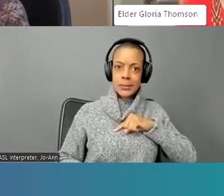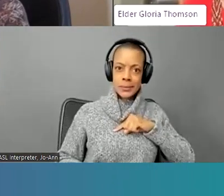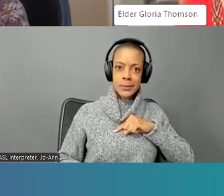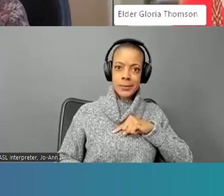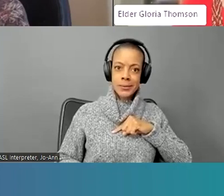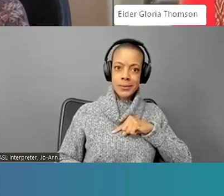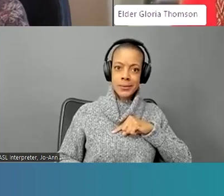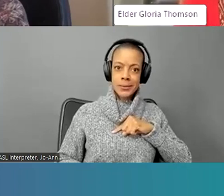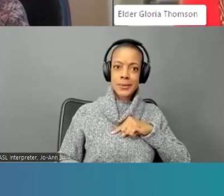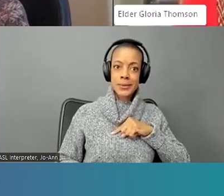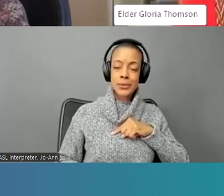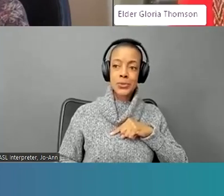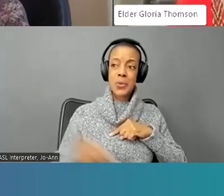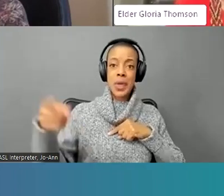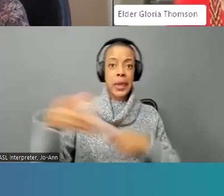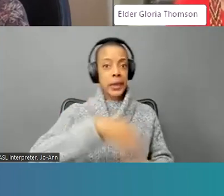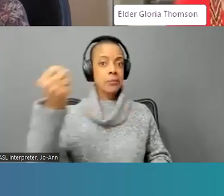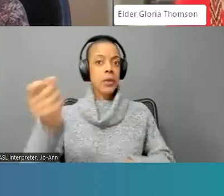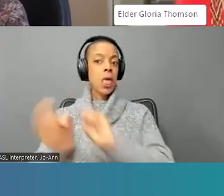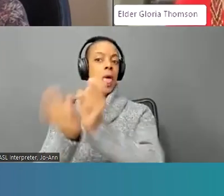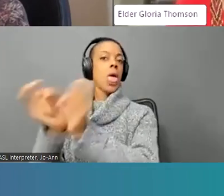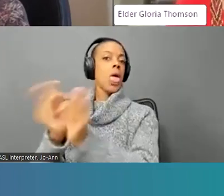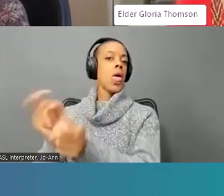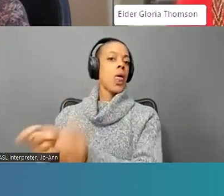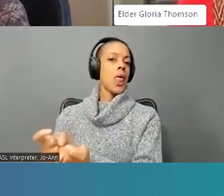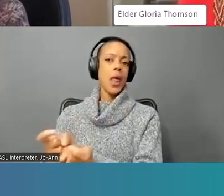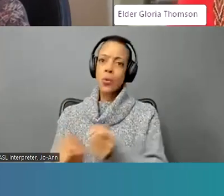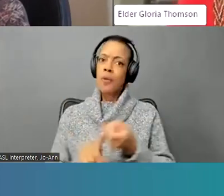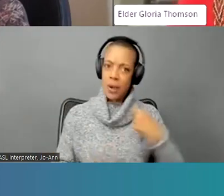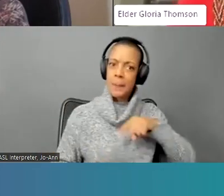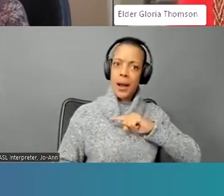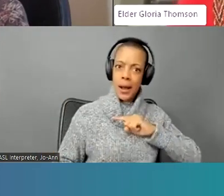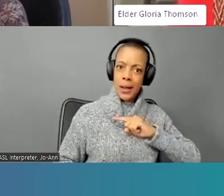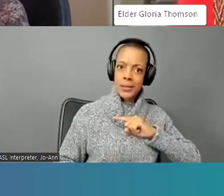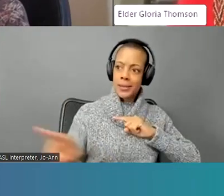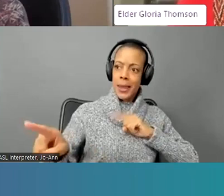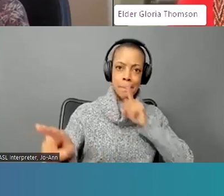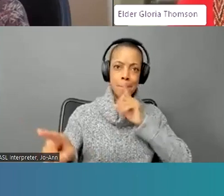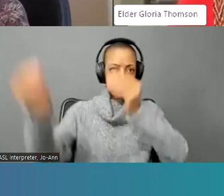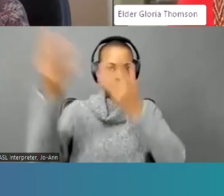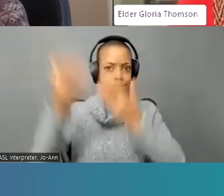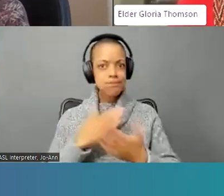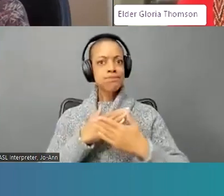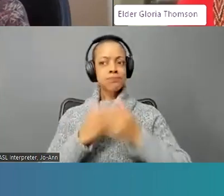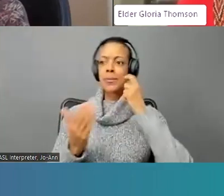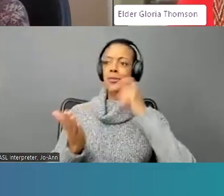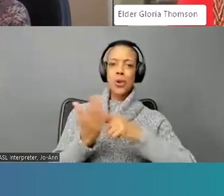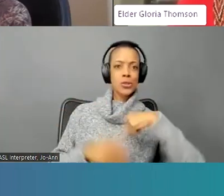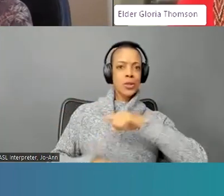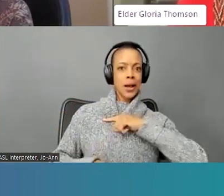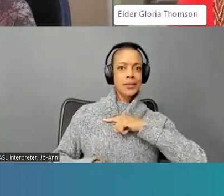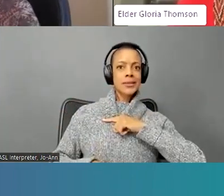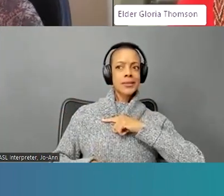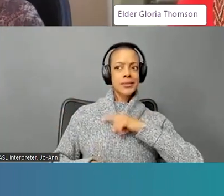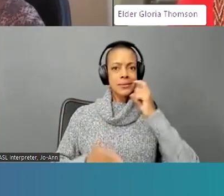just changed it up a little bit. So we need to have that, you know, to have that recognition.